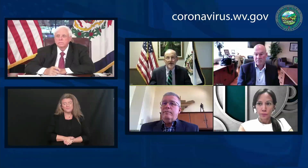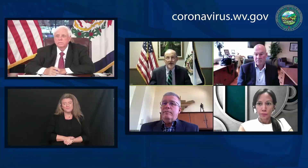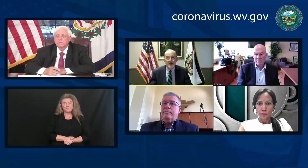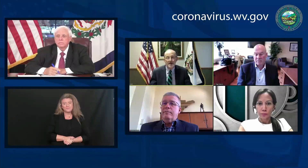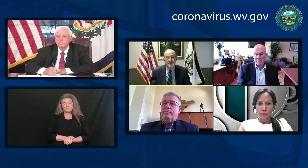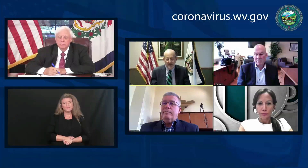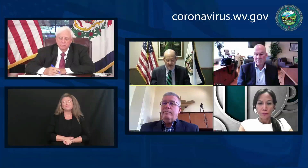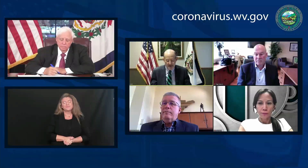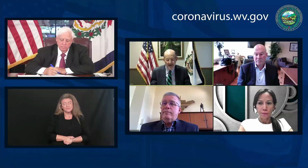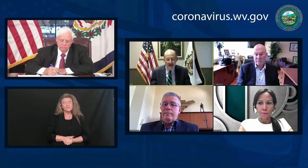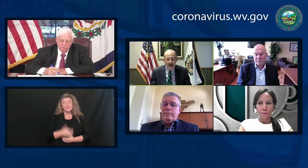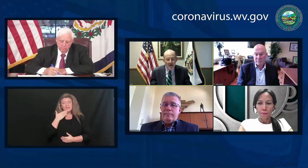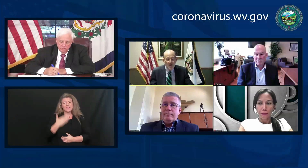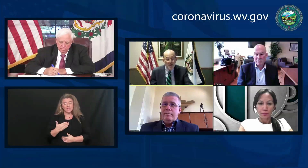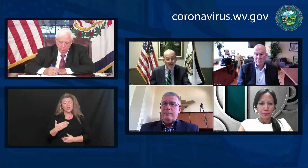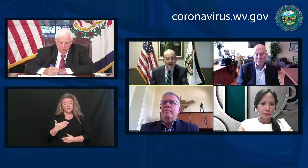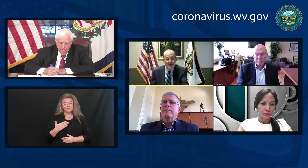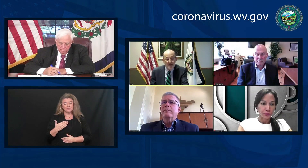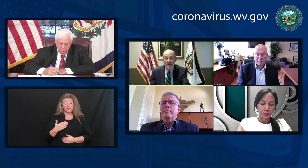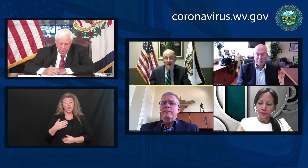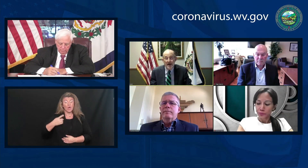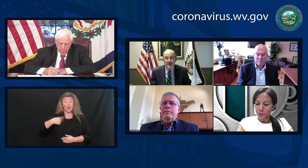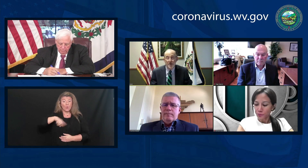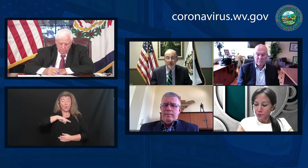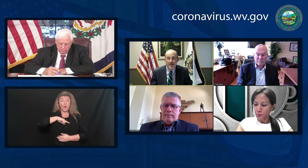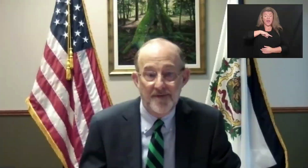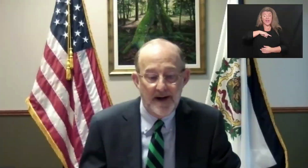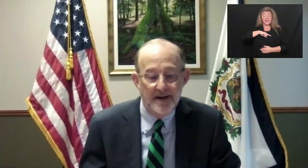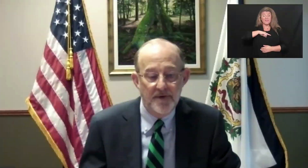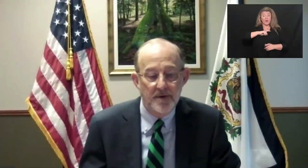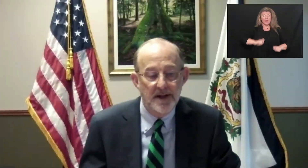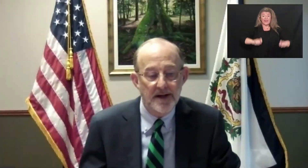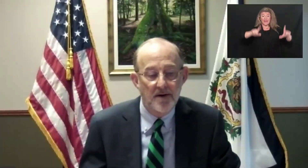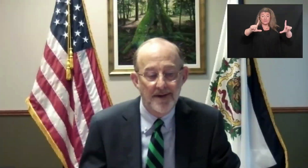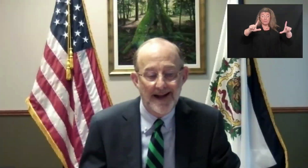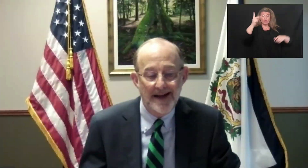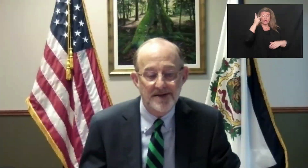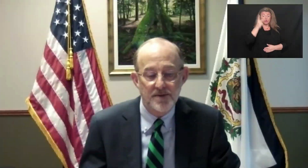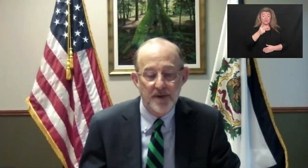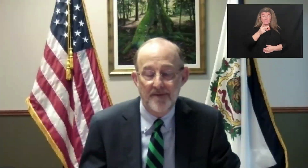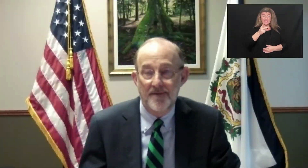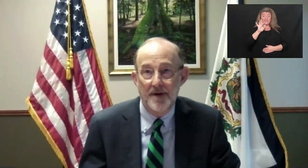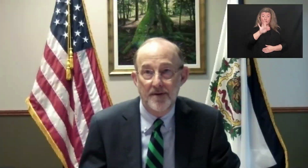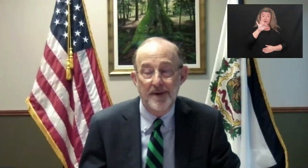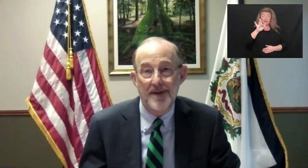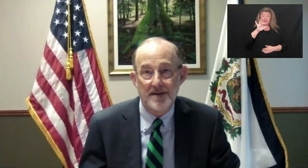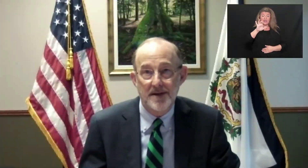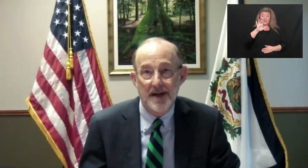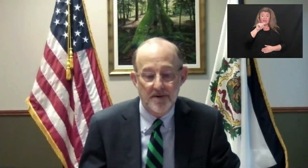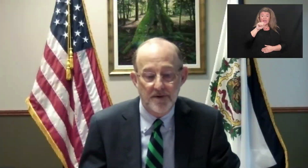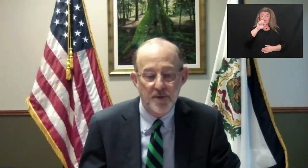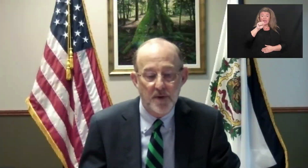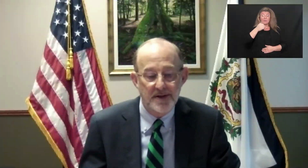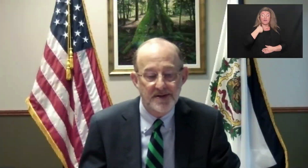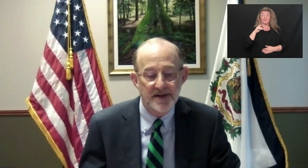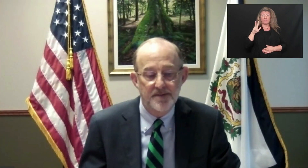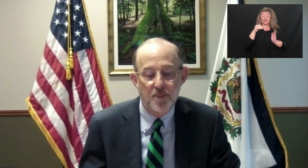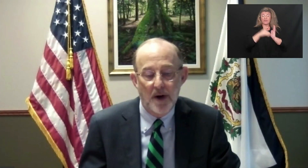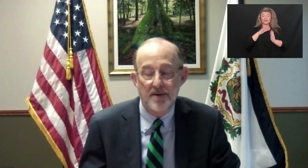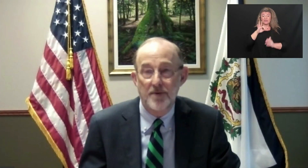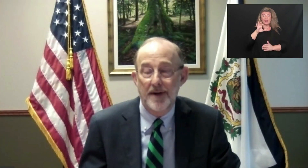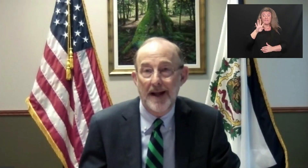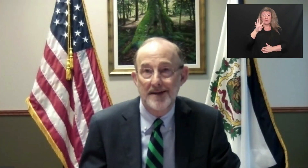Yeah, thank you, Clay. This is Bill. We've on the dashboard, you will find if you click on the cases, we have